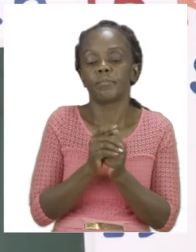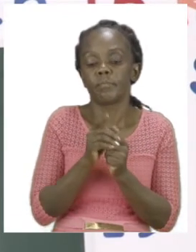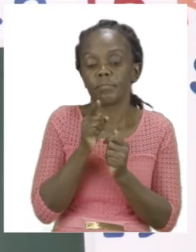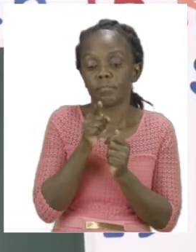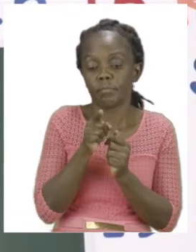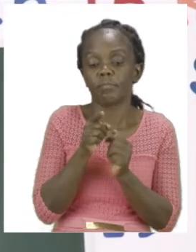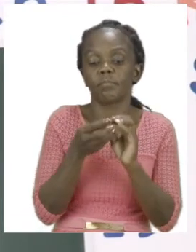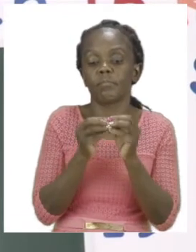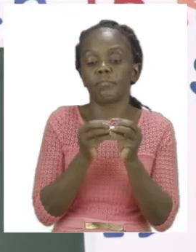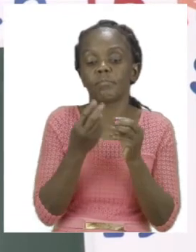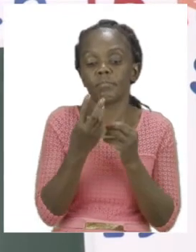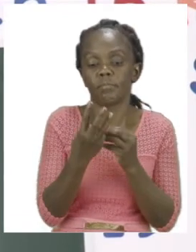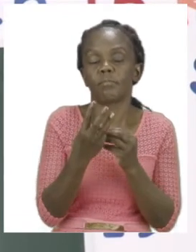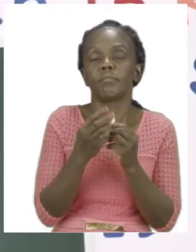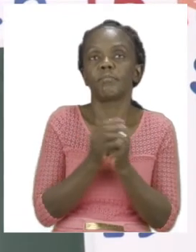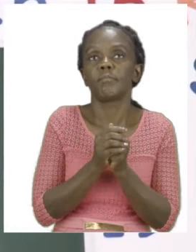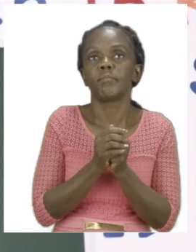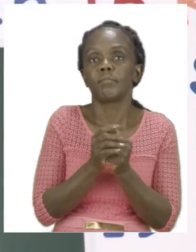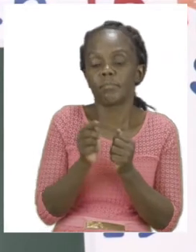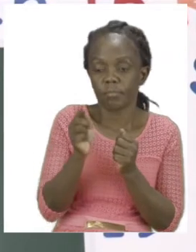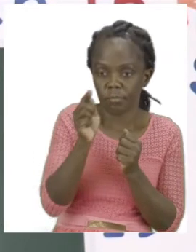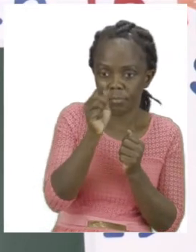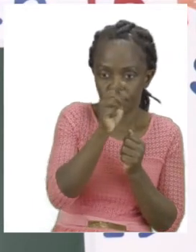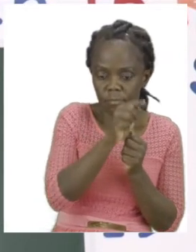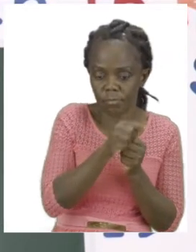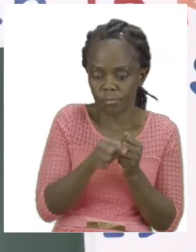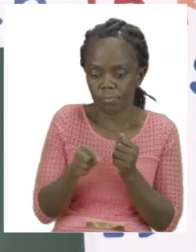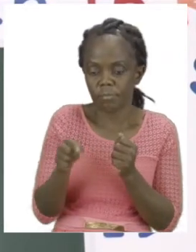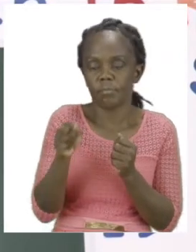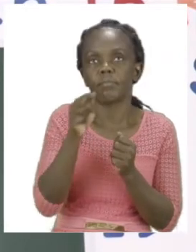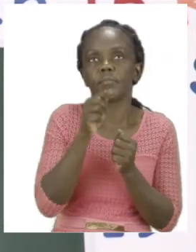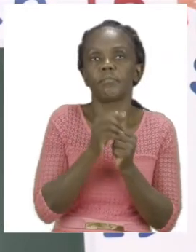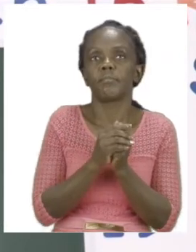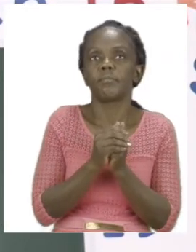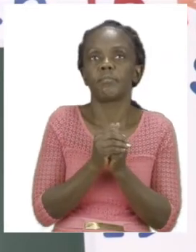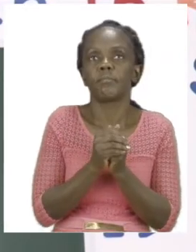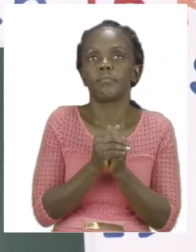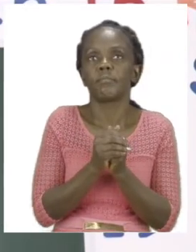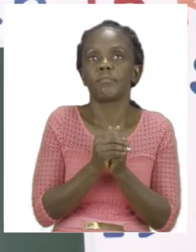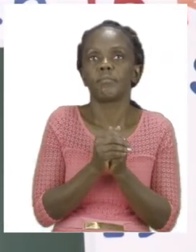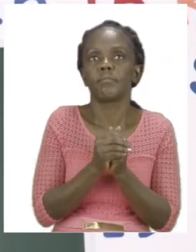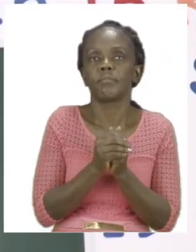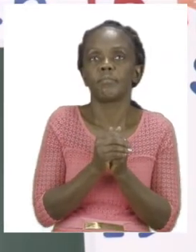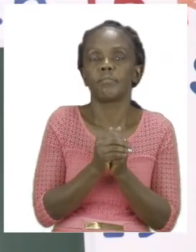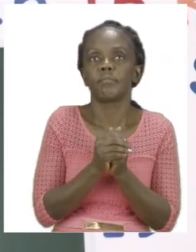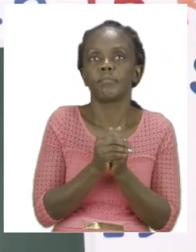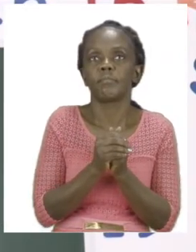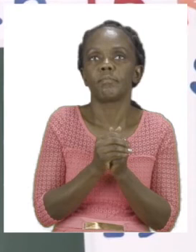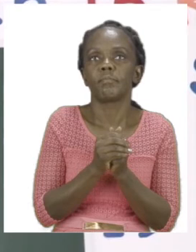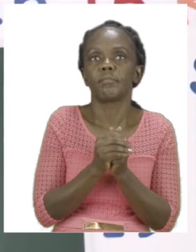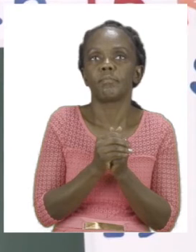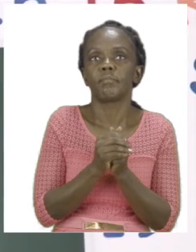So I'm going to circle the 3 I can see on top of the circle. Now when I'm circling boys and